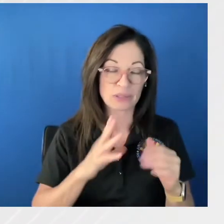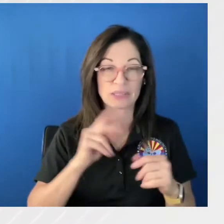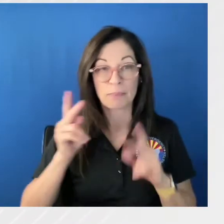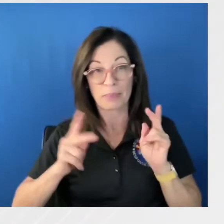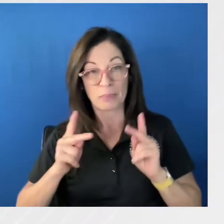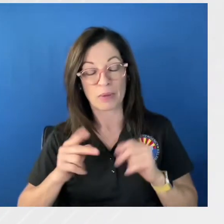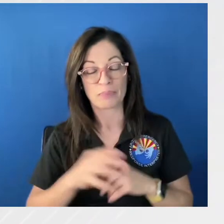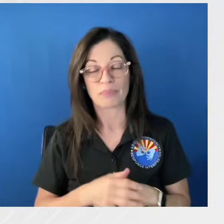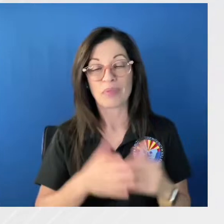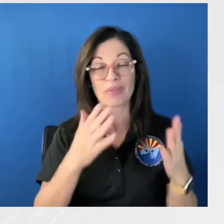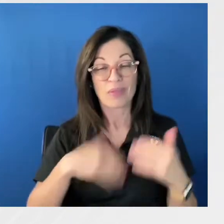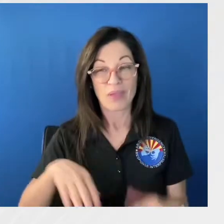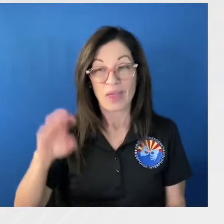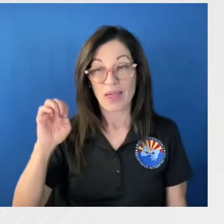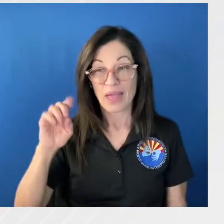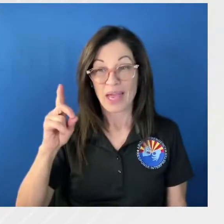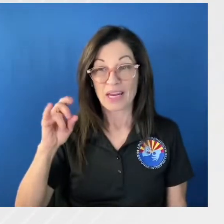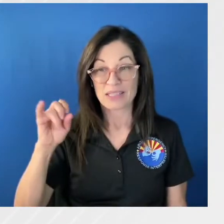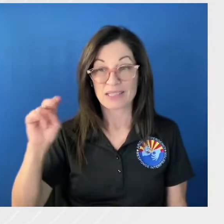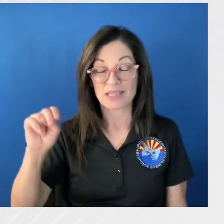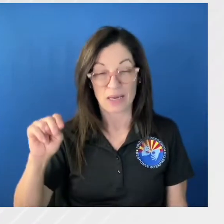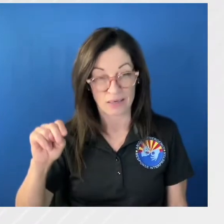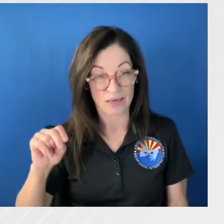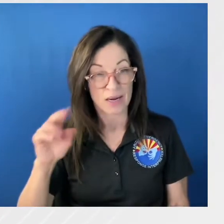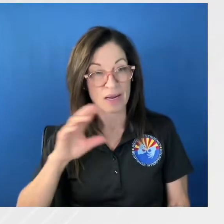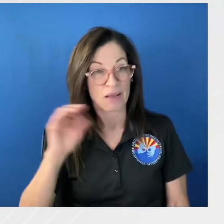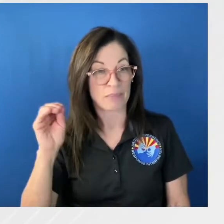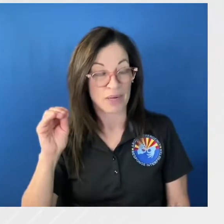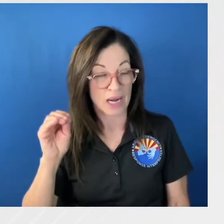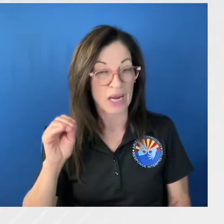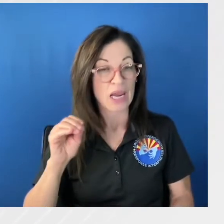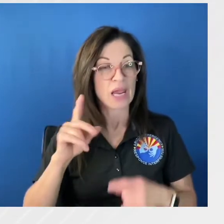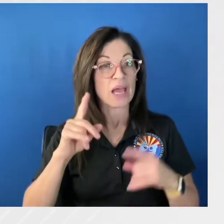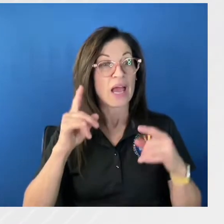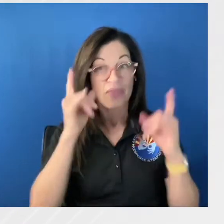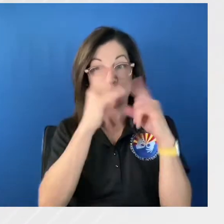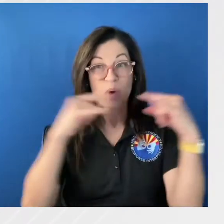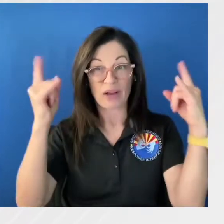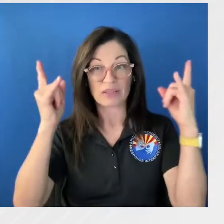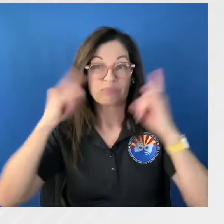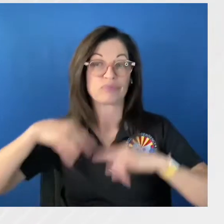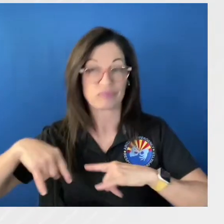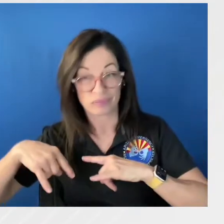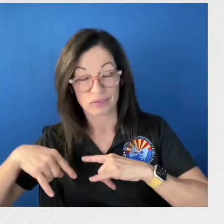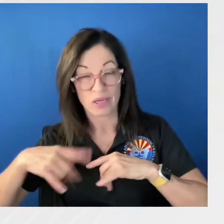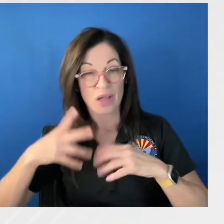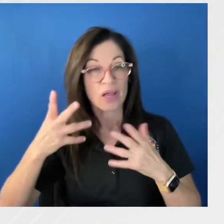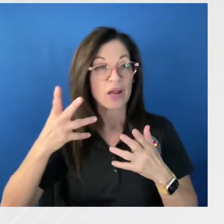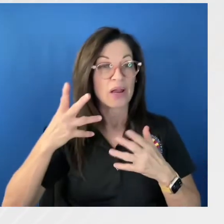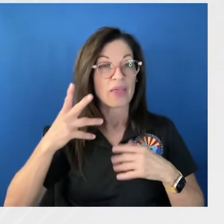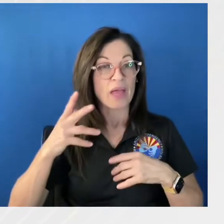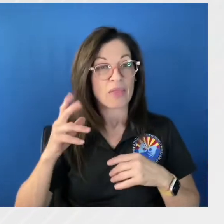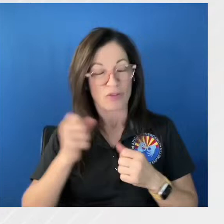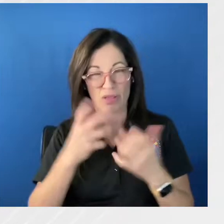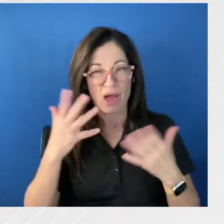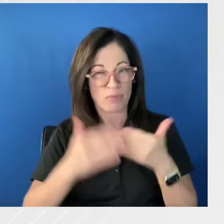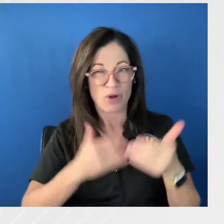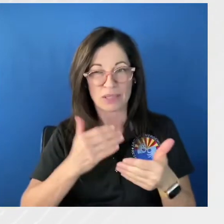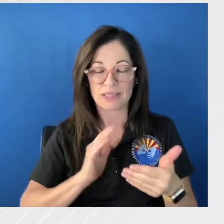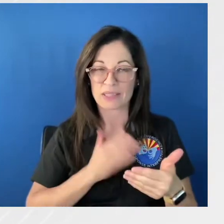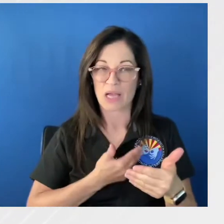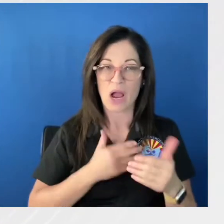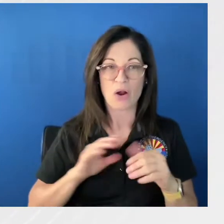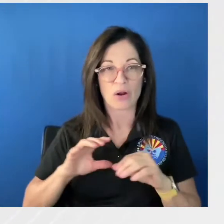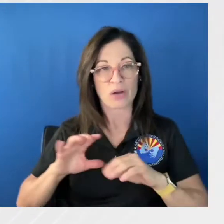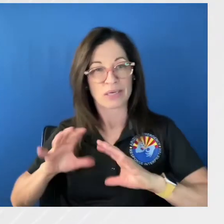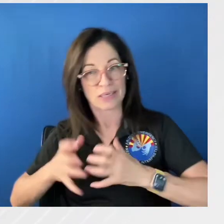power turned on? Are there wires down? There are a lot of processes that our fire department goes through before they coordinate and say it's okay for you guys